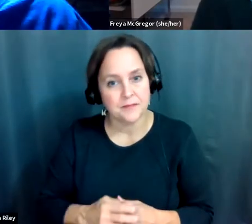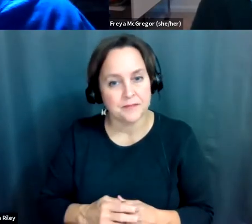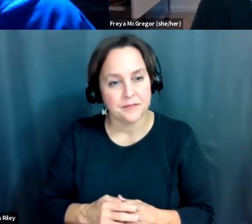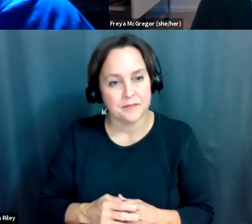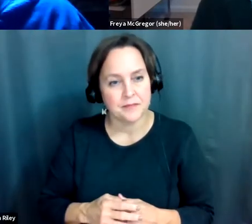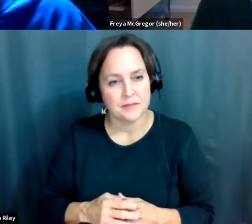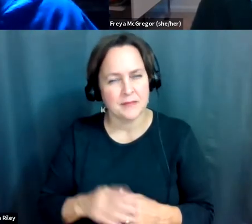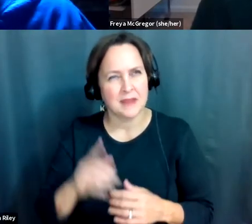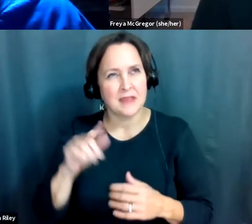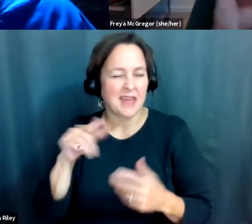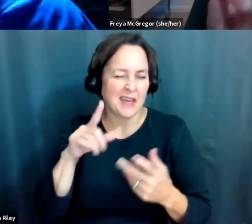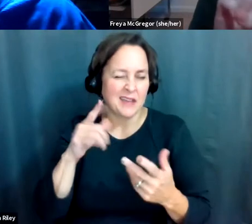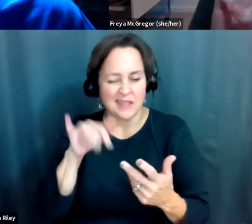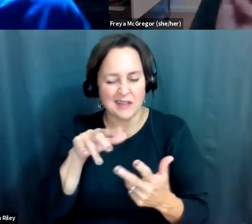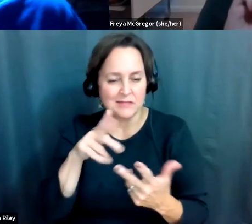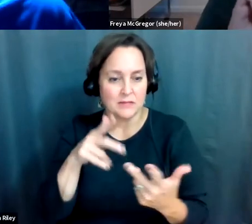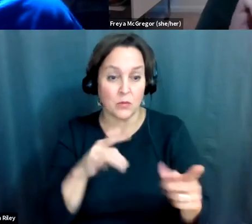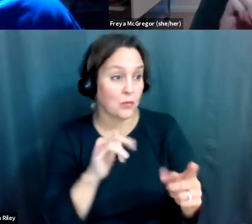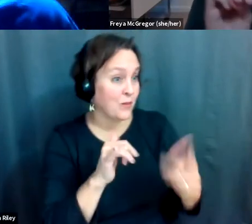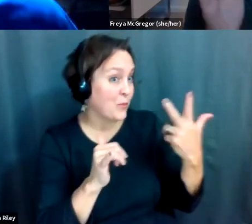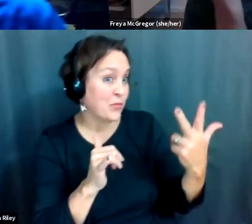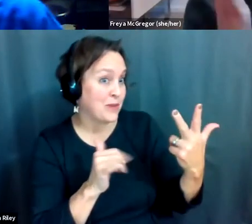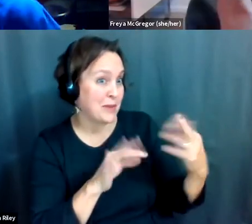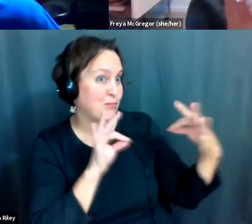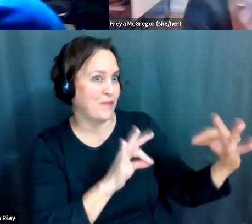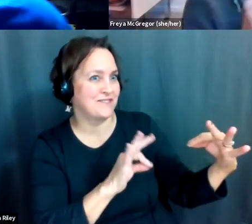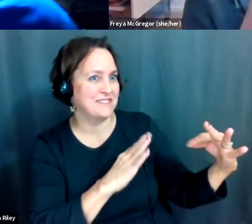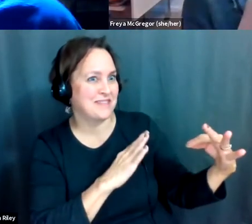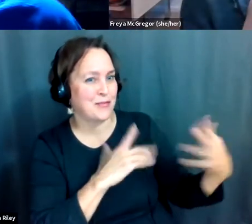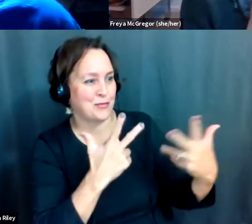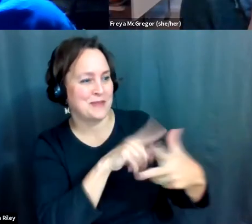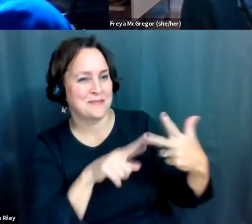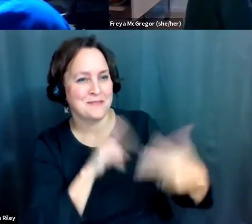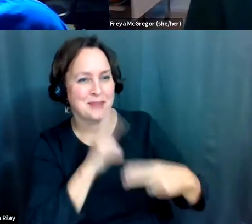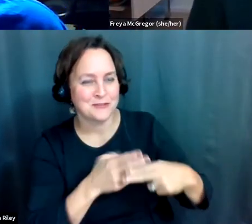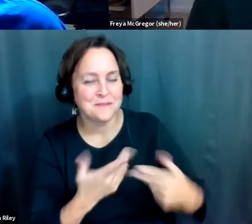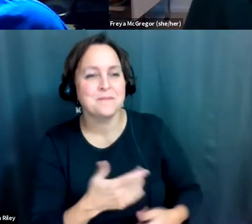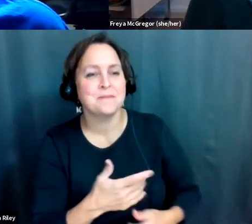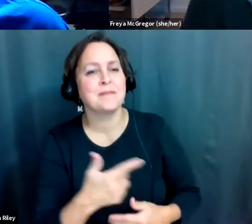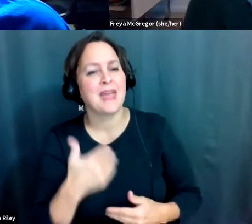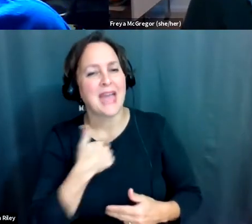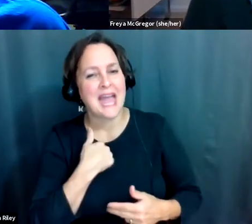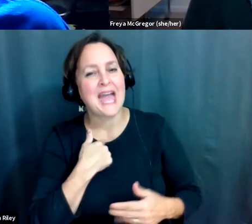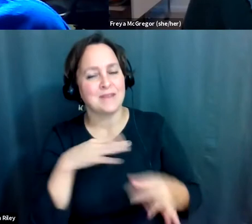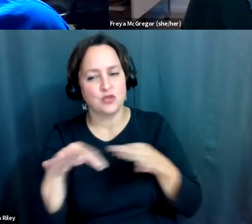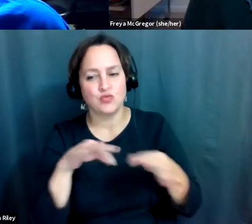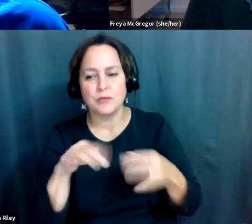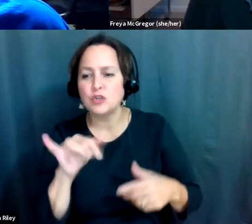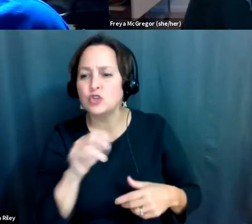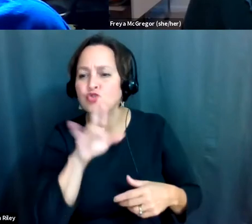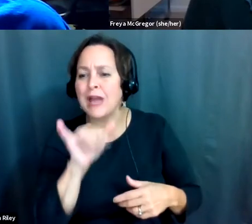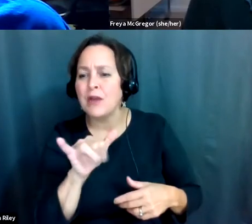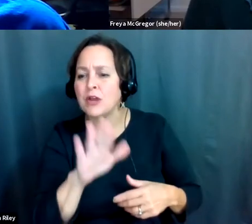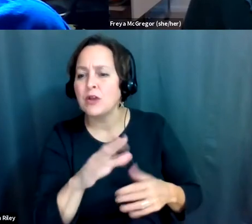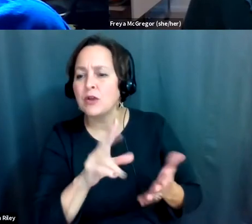can't think of the other ones at the moment. that was free. That was perfect. Okay. And we, we actually have, we have a description of Jerry's, um, recorder